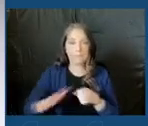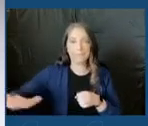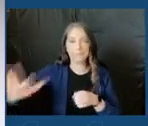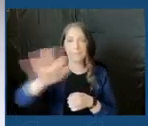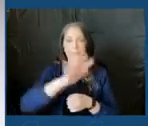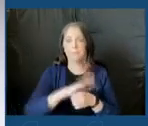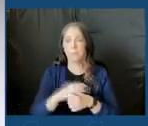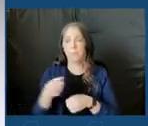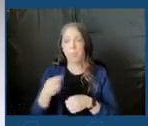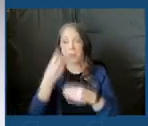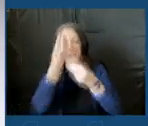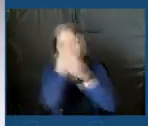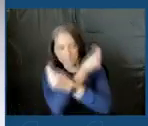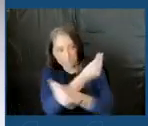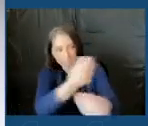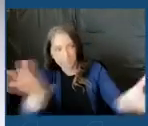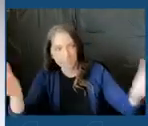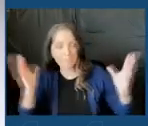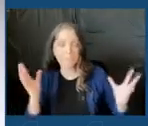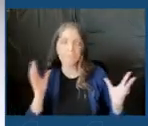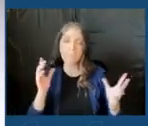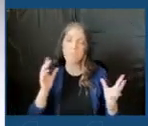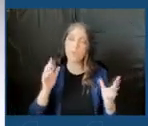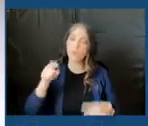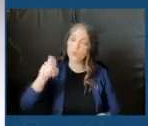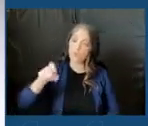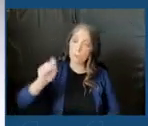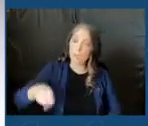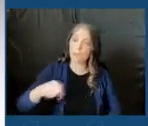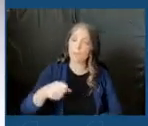a moment that they had to rise to accept.